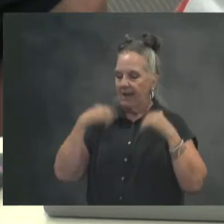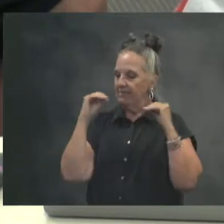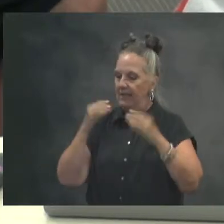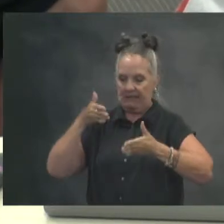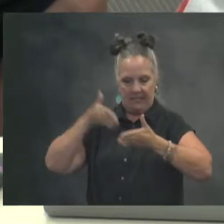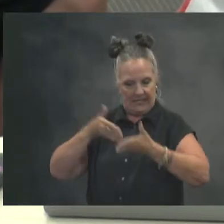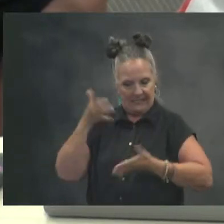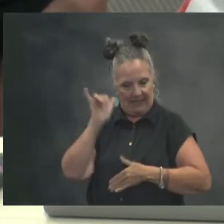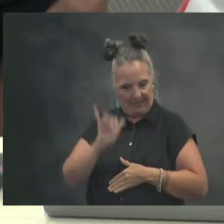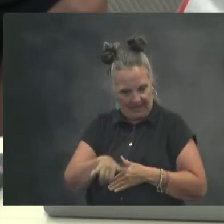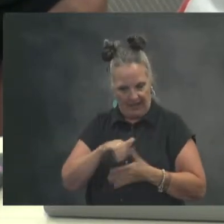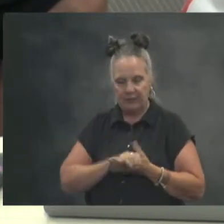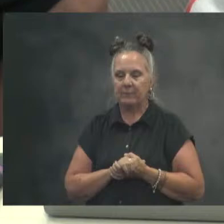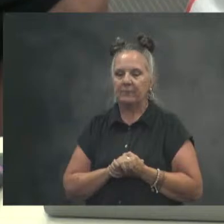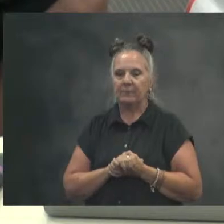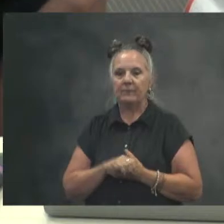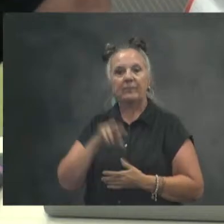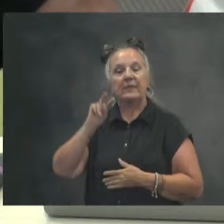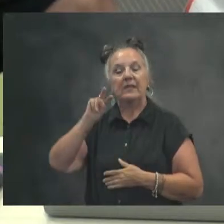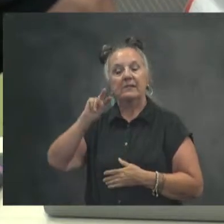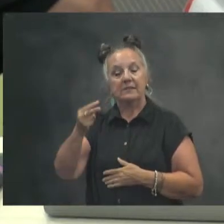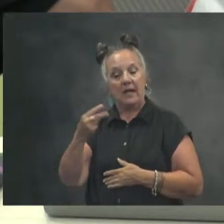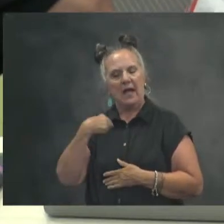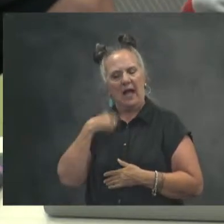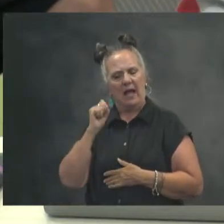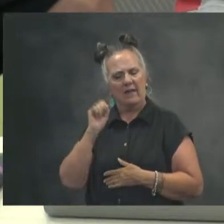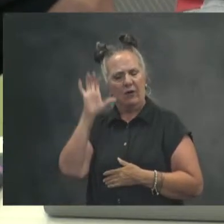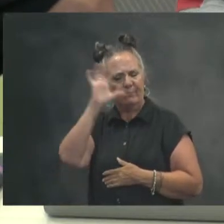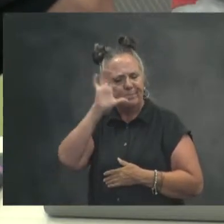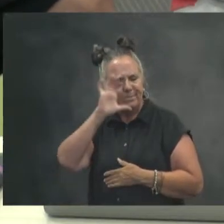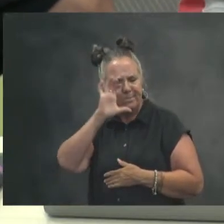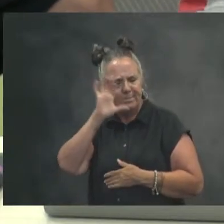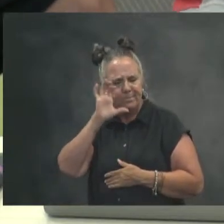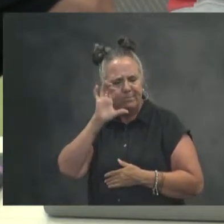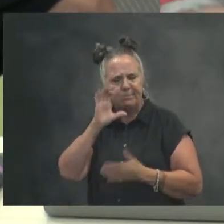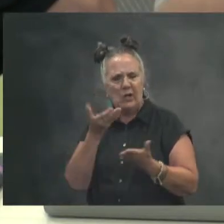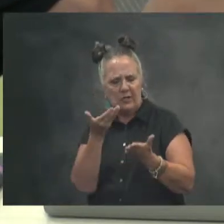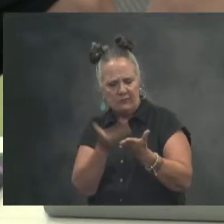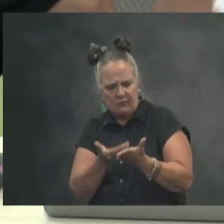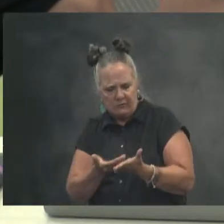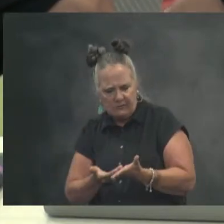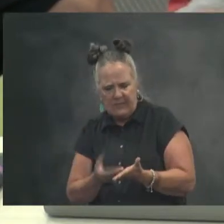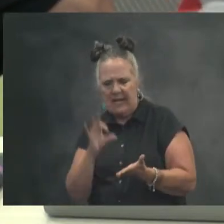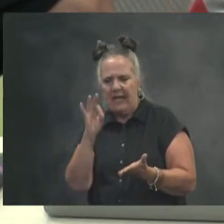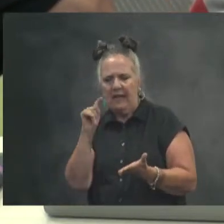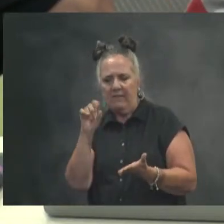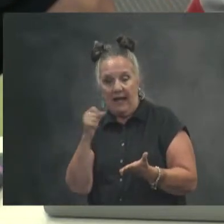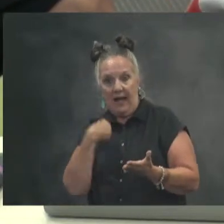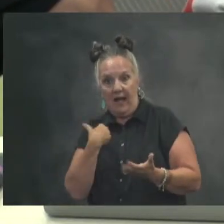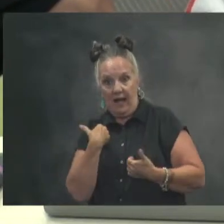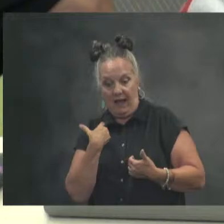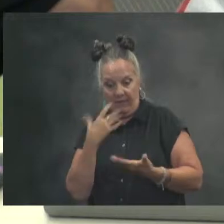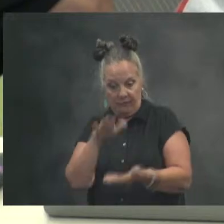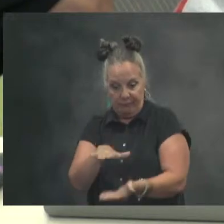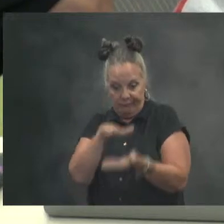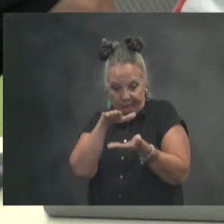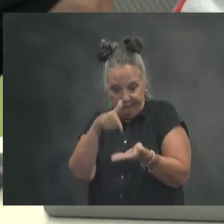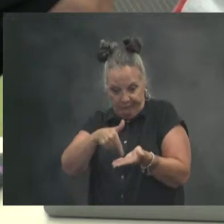anything. The second one is, I have looked into the documents and facts, and I have a lot of them here that I looked